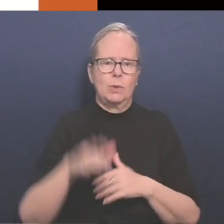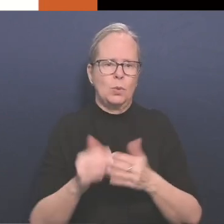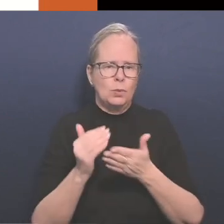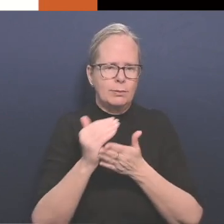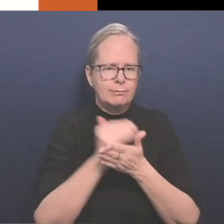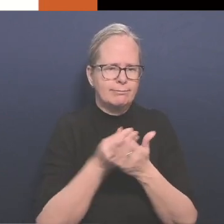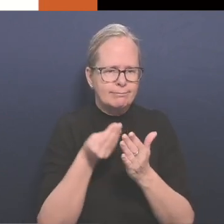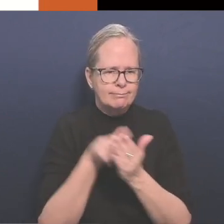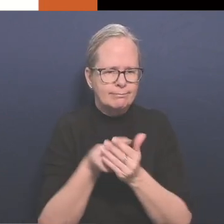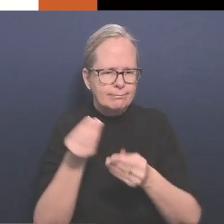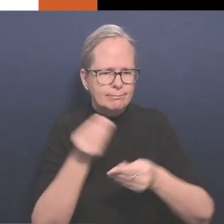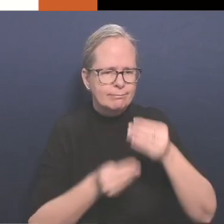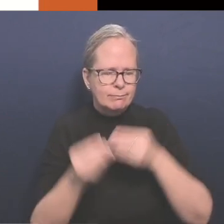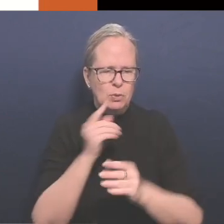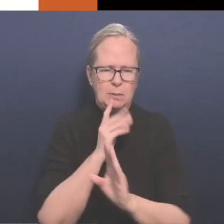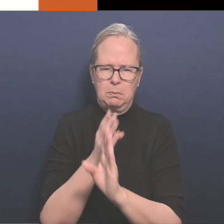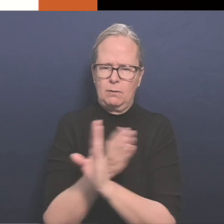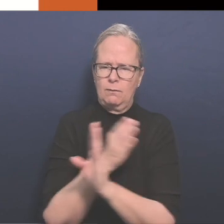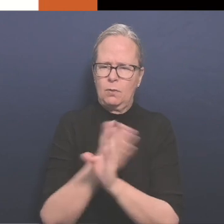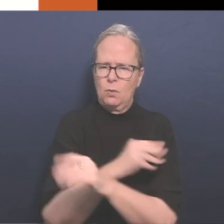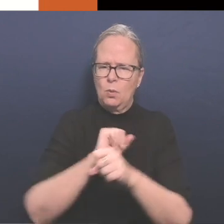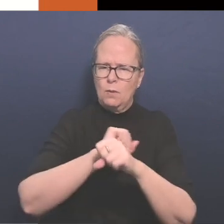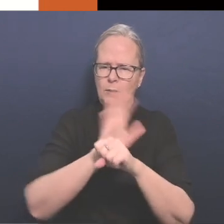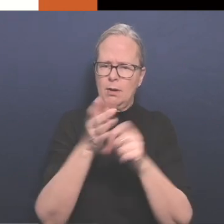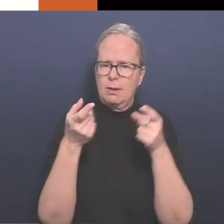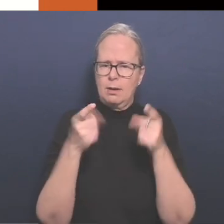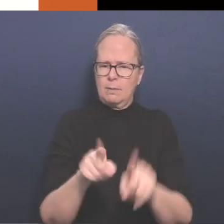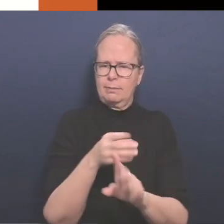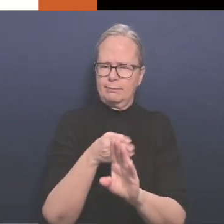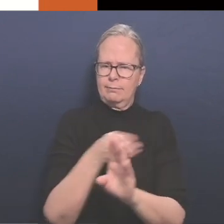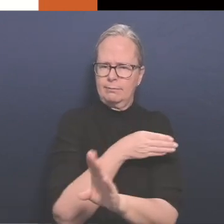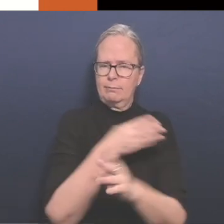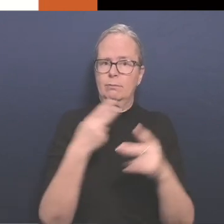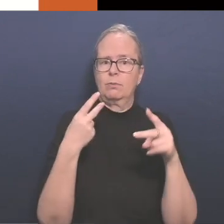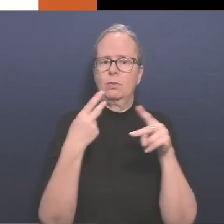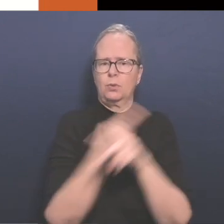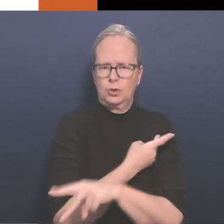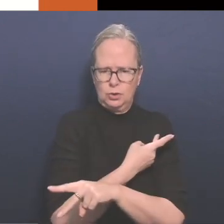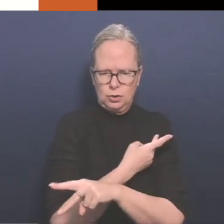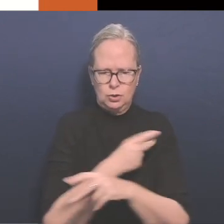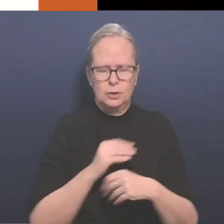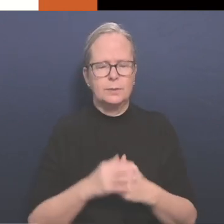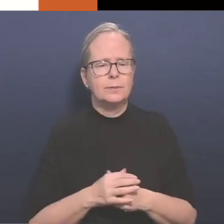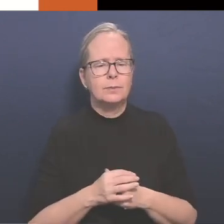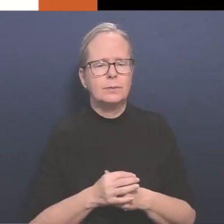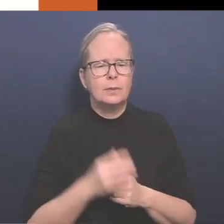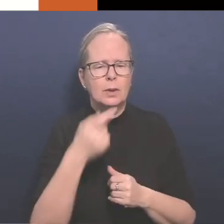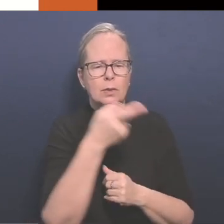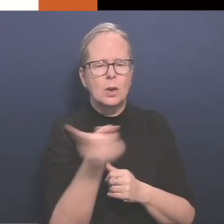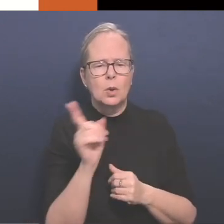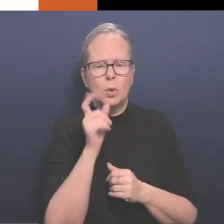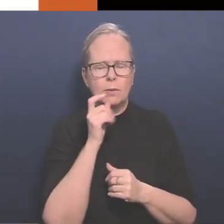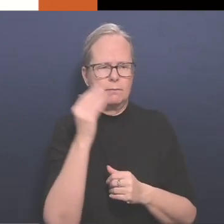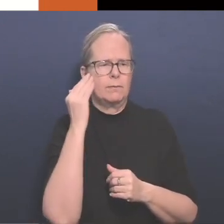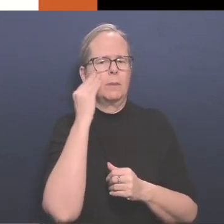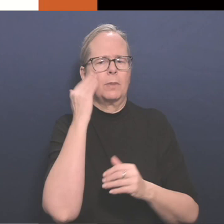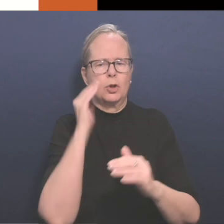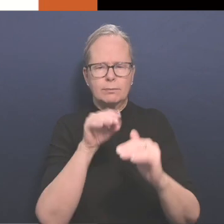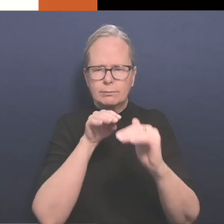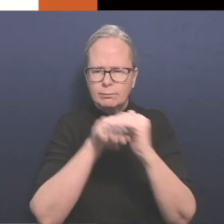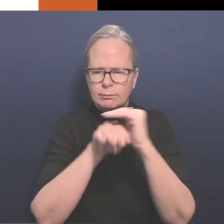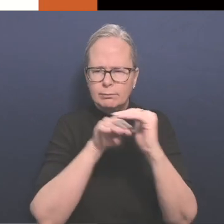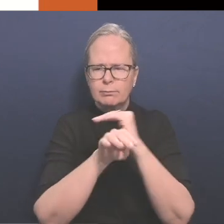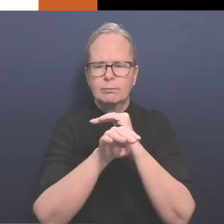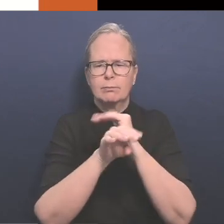one-stop resource with 4 different ways that you can search for benefits. And it can be used by clients individually,